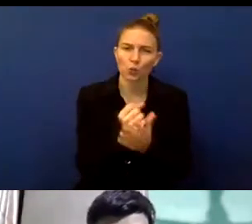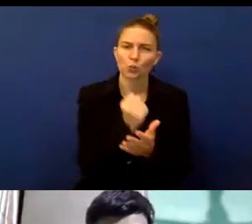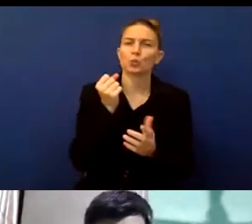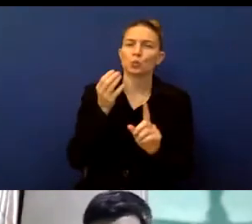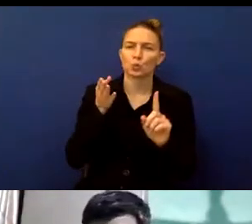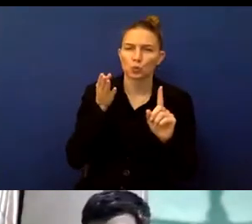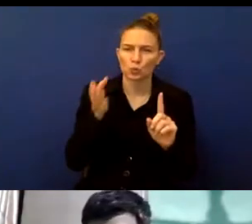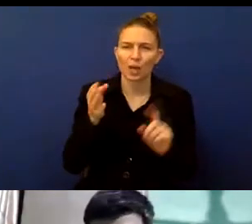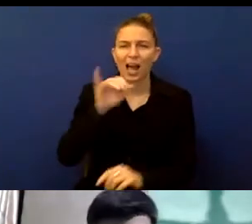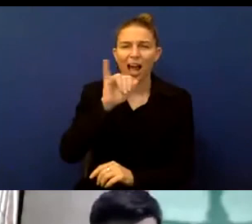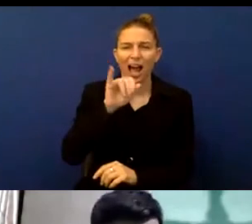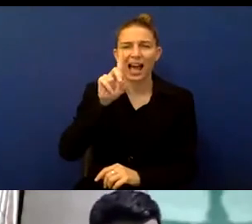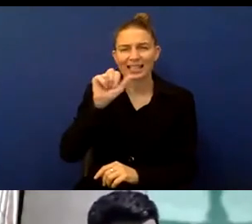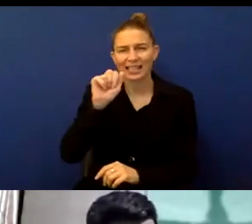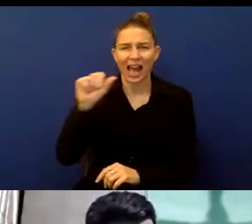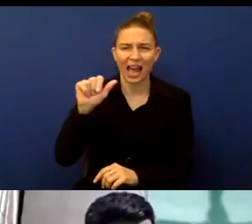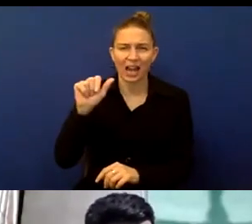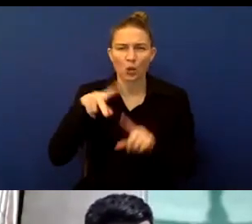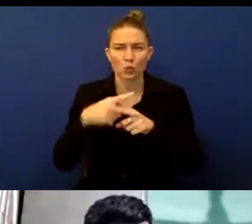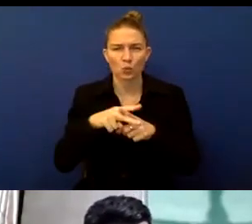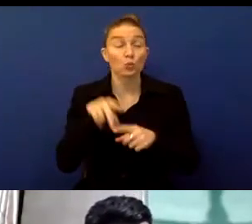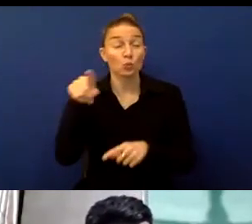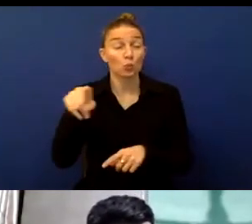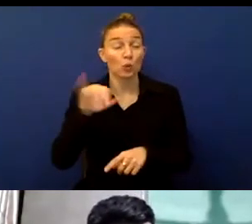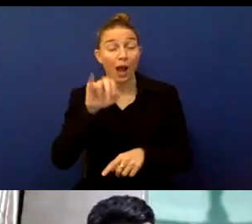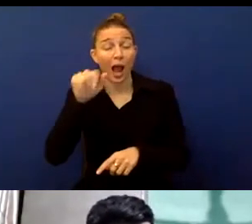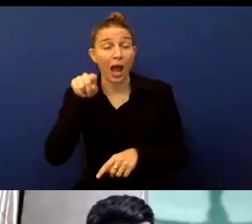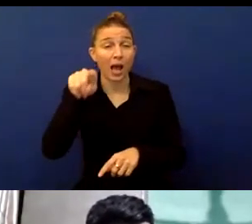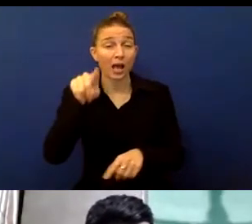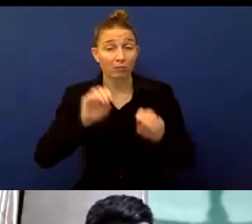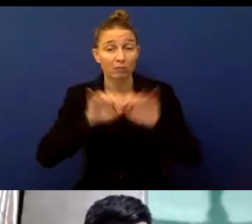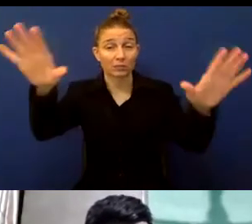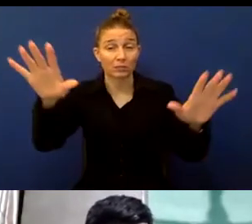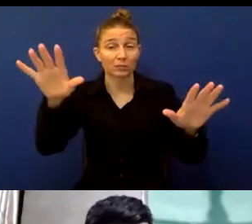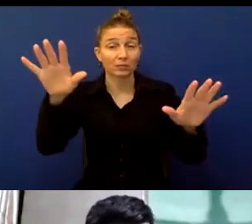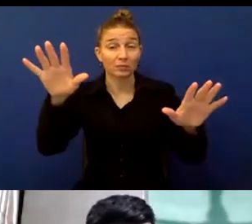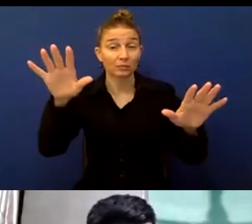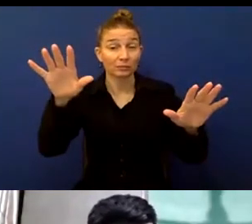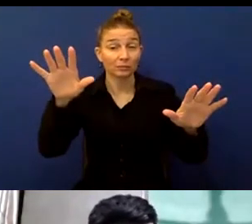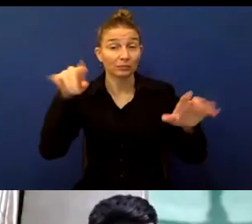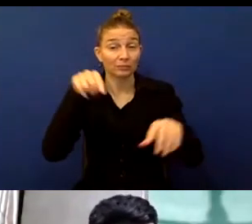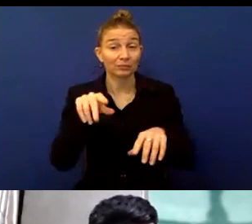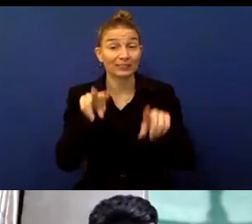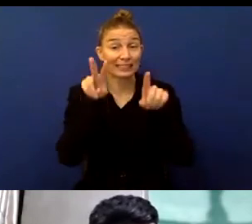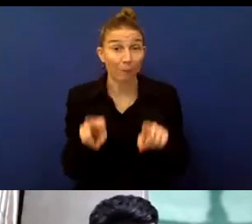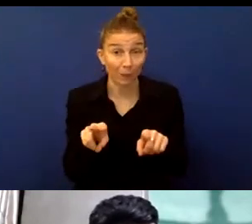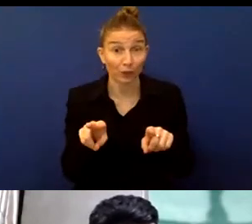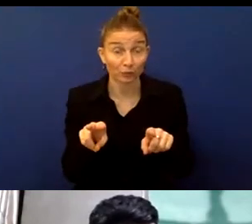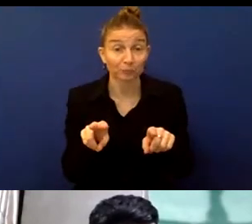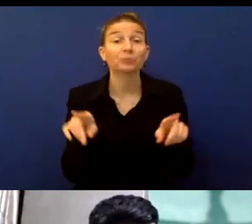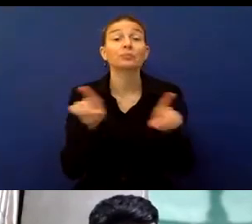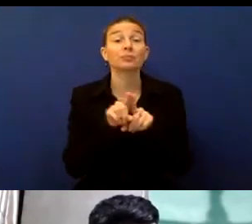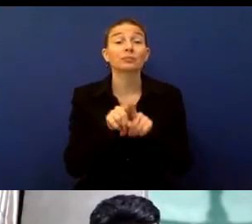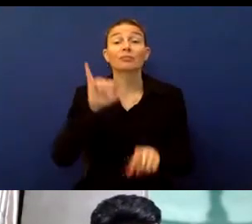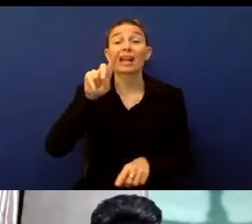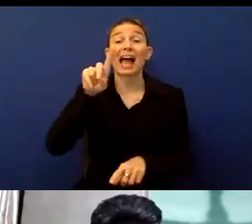that IDA is launching in December. And then, of course, to use it for the next version of the IDA Global Survey